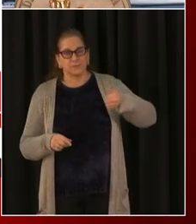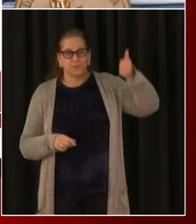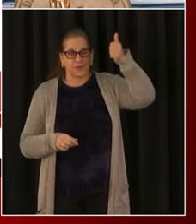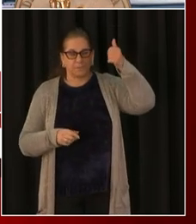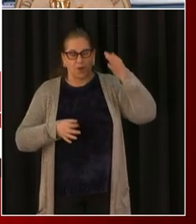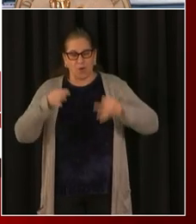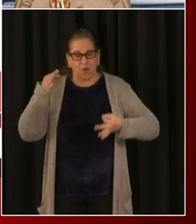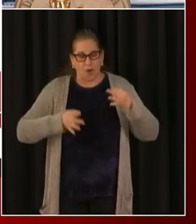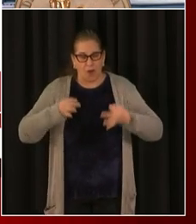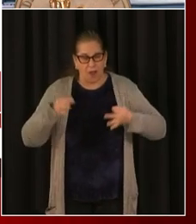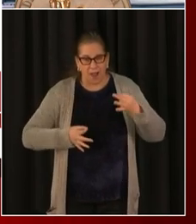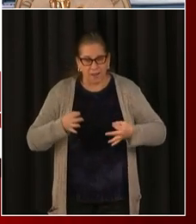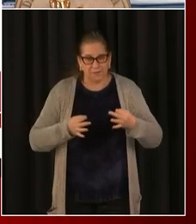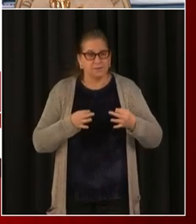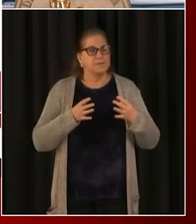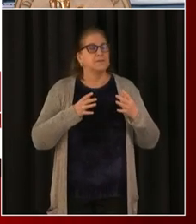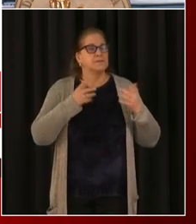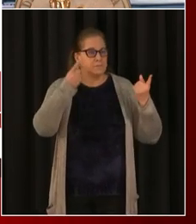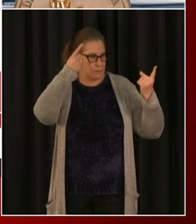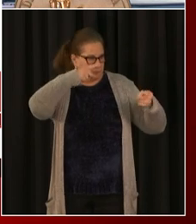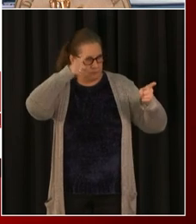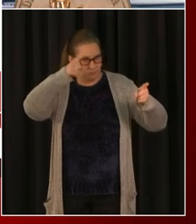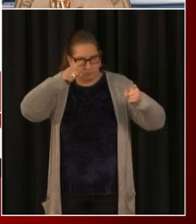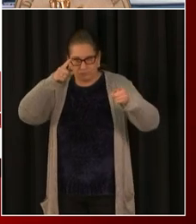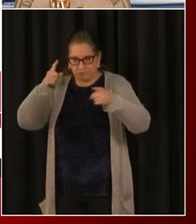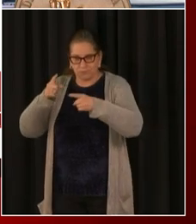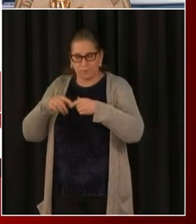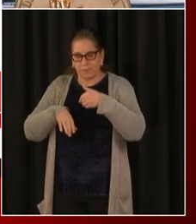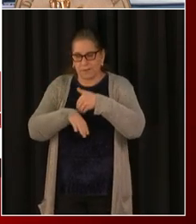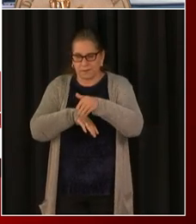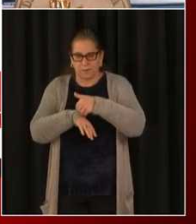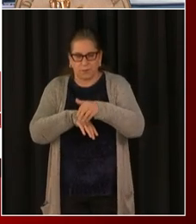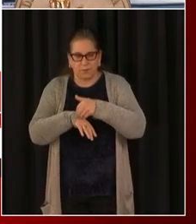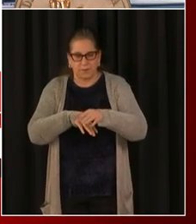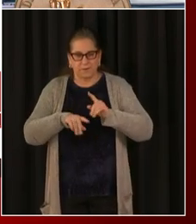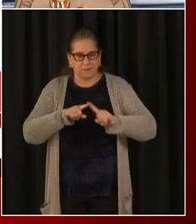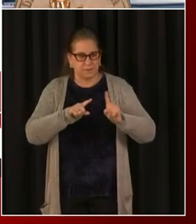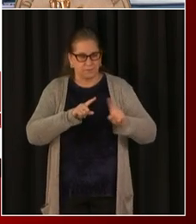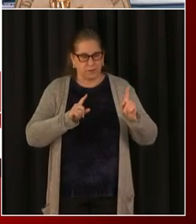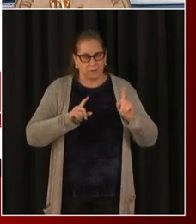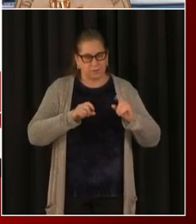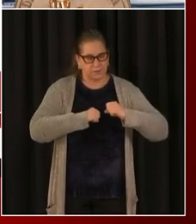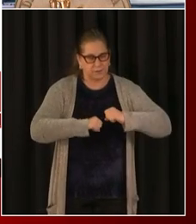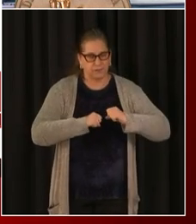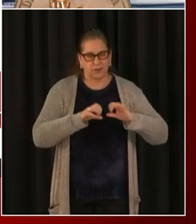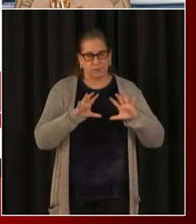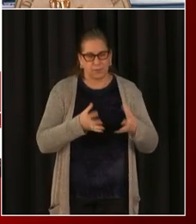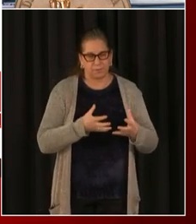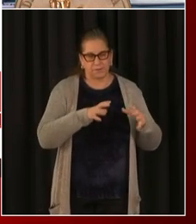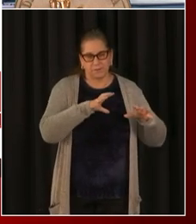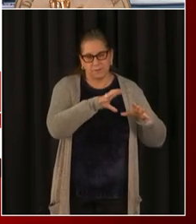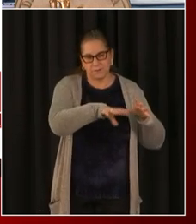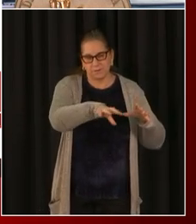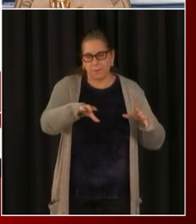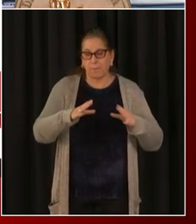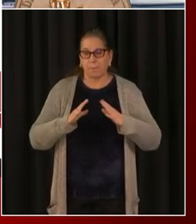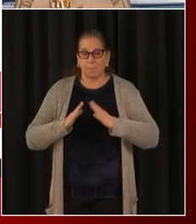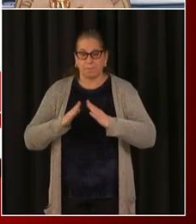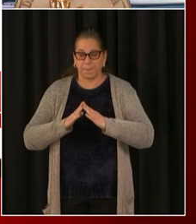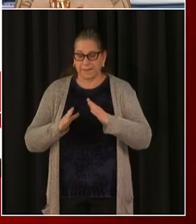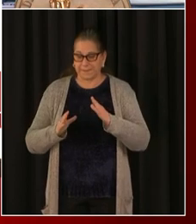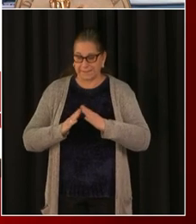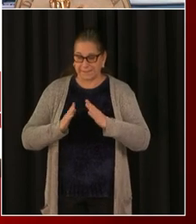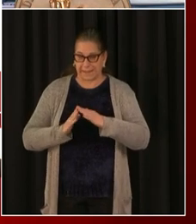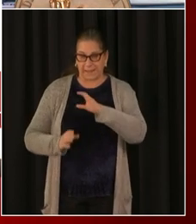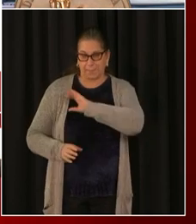plan for all federal property, which will ensure that the Metropolitan Police Department's ability to focus on its local